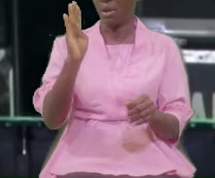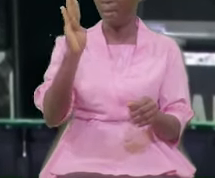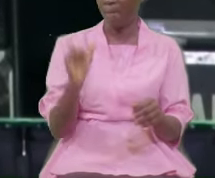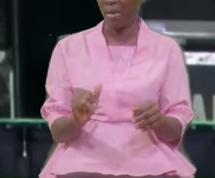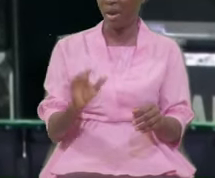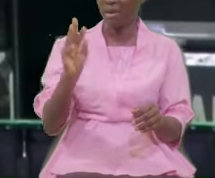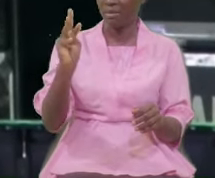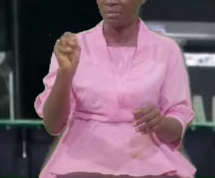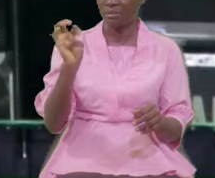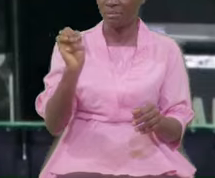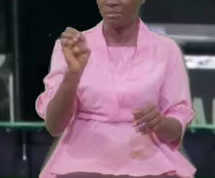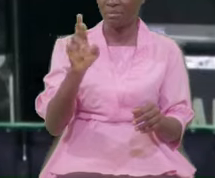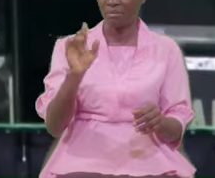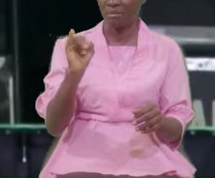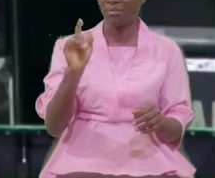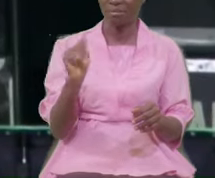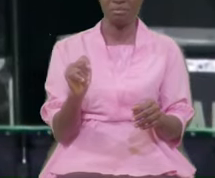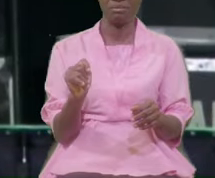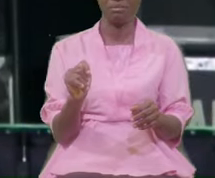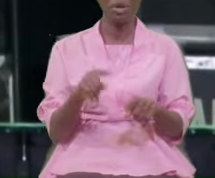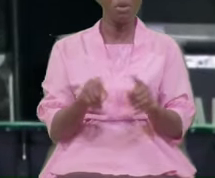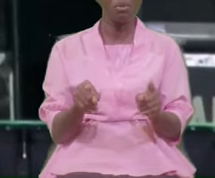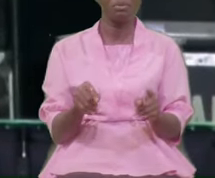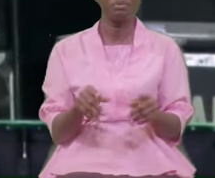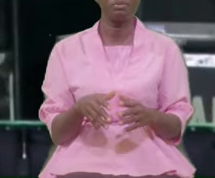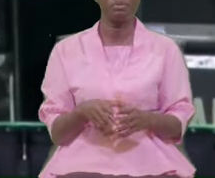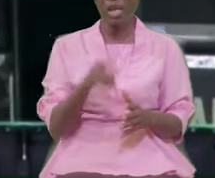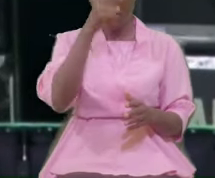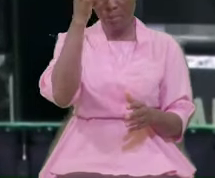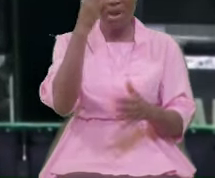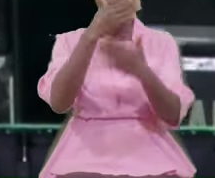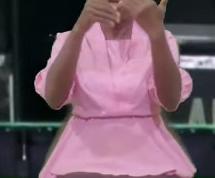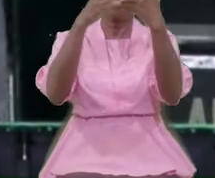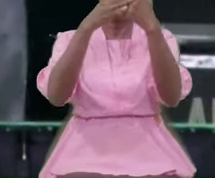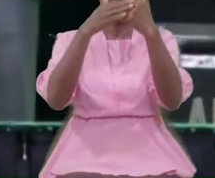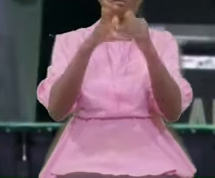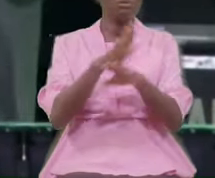Salvation because heaven does not recognize your earthly